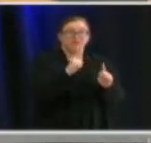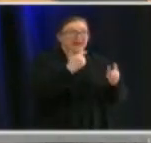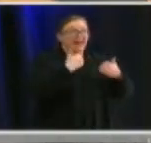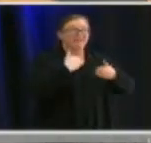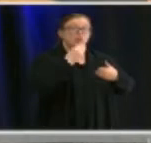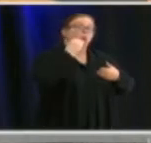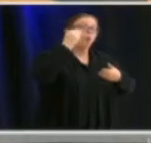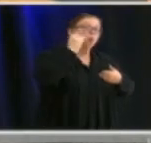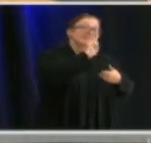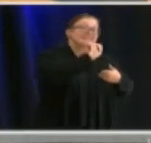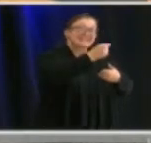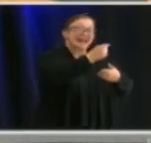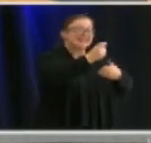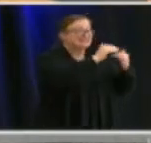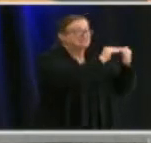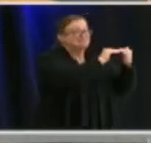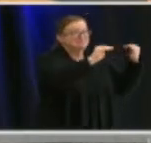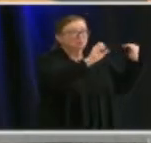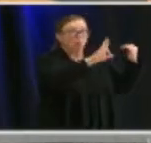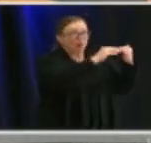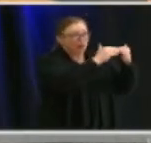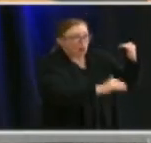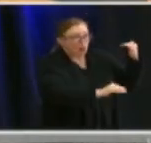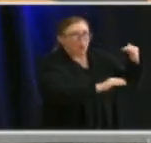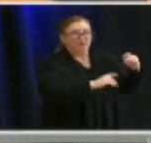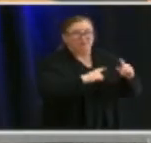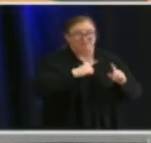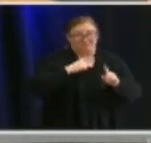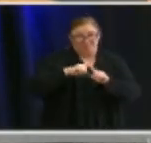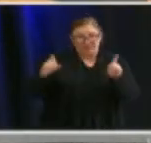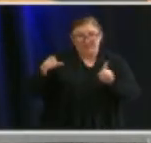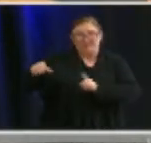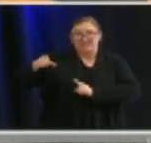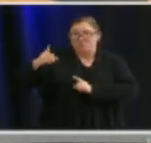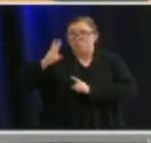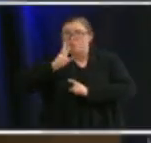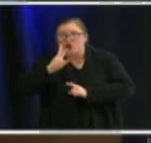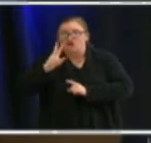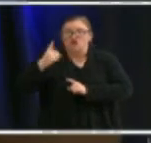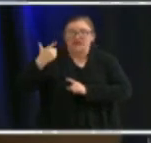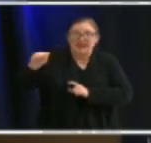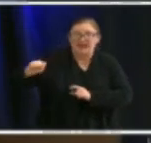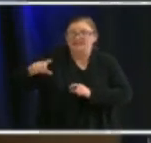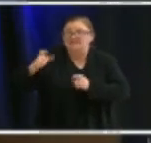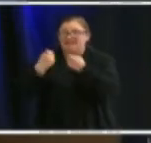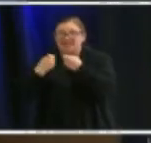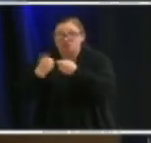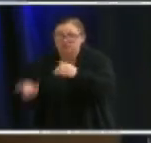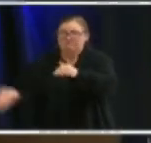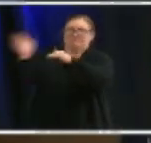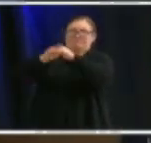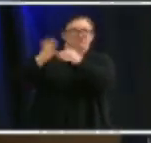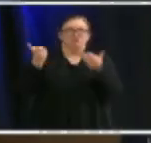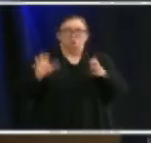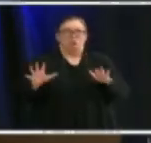then see offsetting and excessive increases in utility rates that would wipe those out. Those three areas